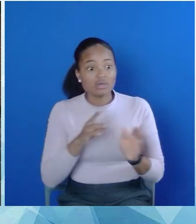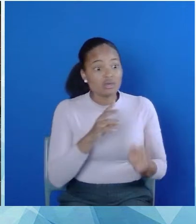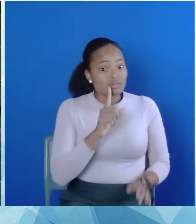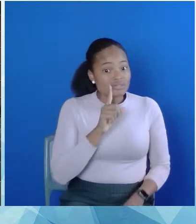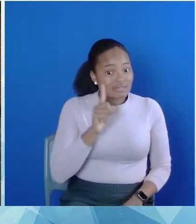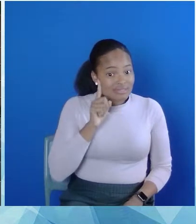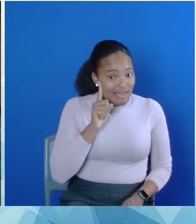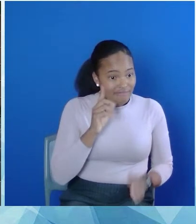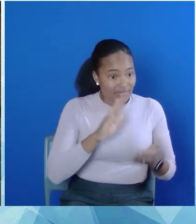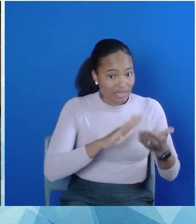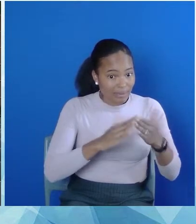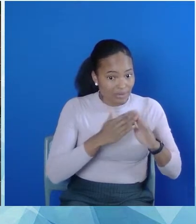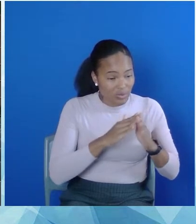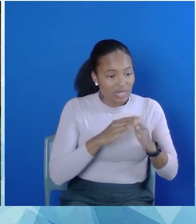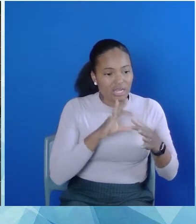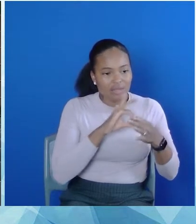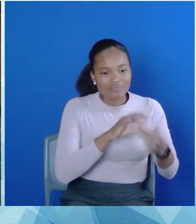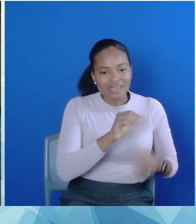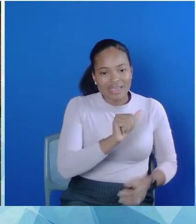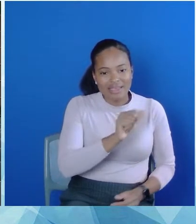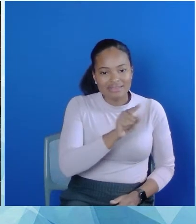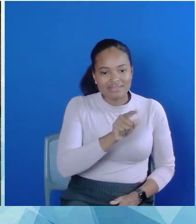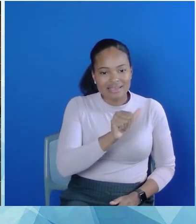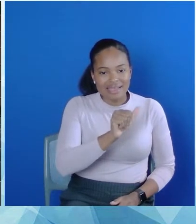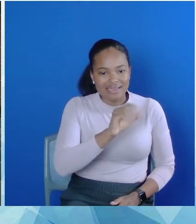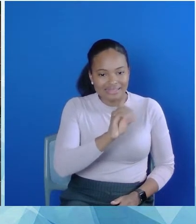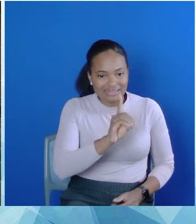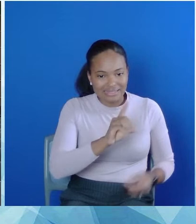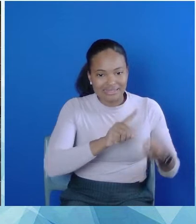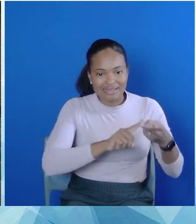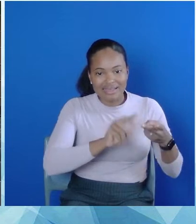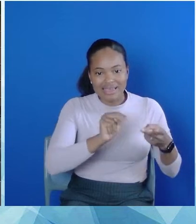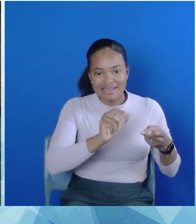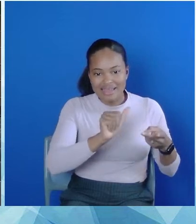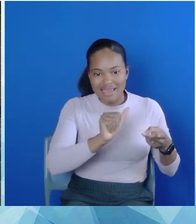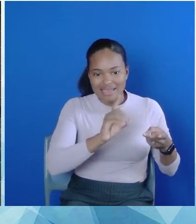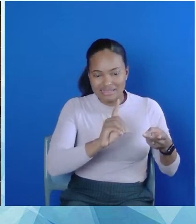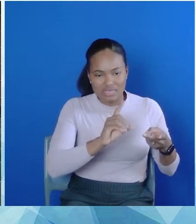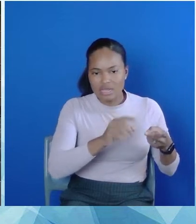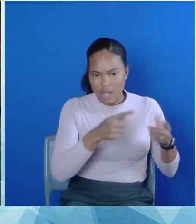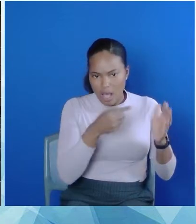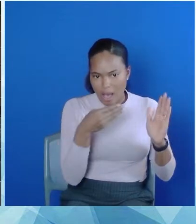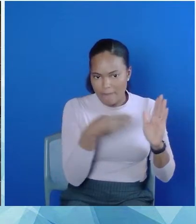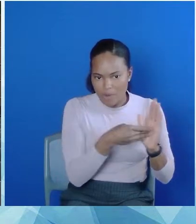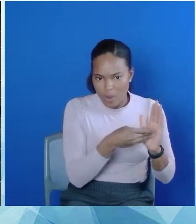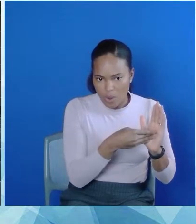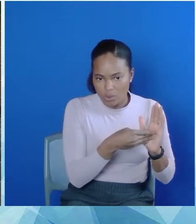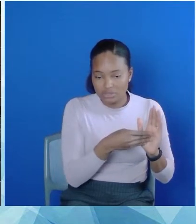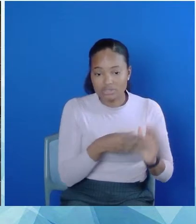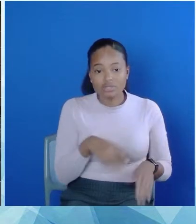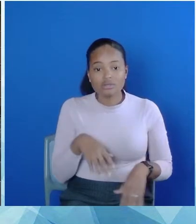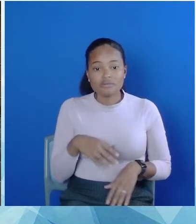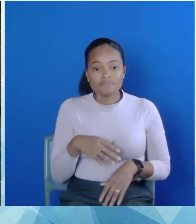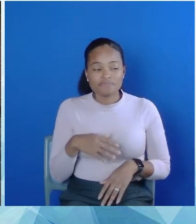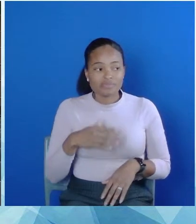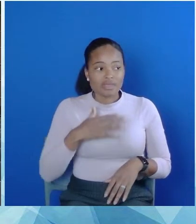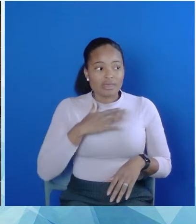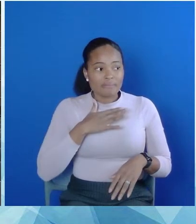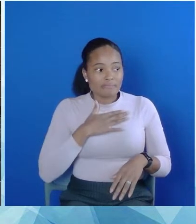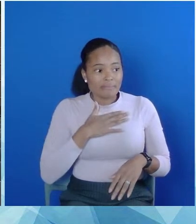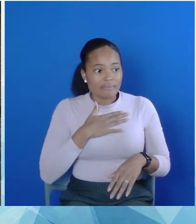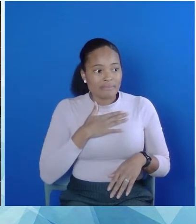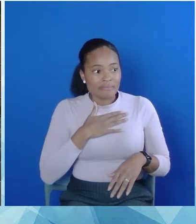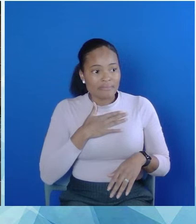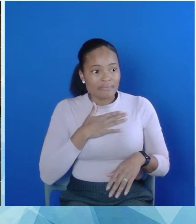in terms of AZAD and NAD, is opposed to this. My counterparts in the